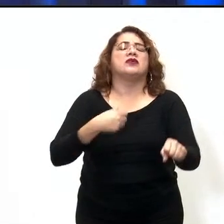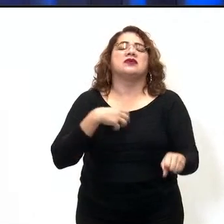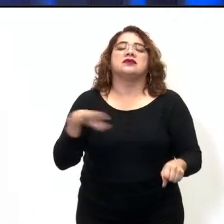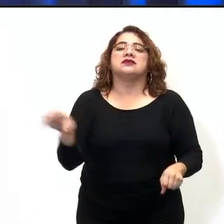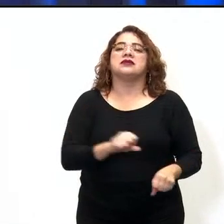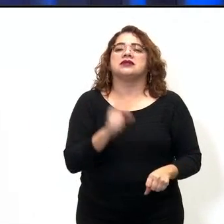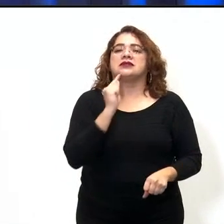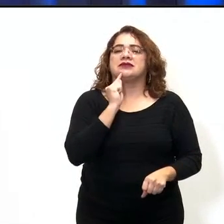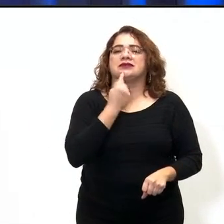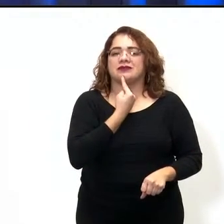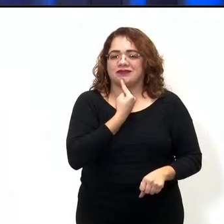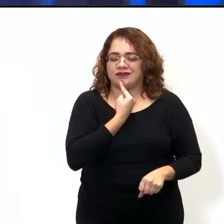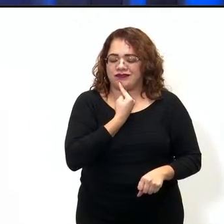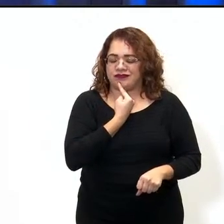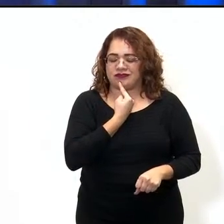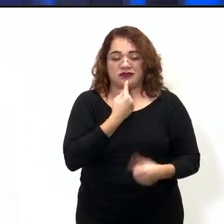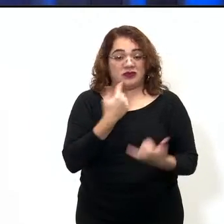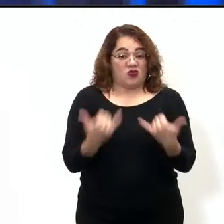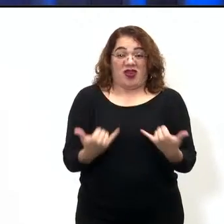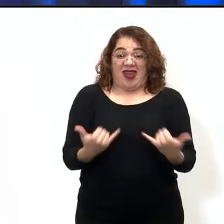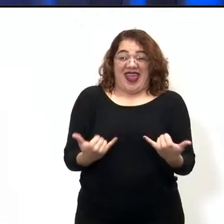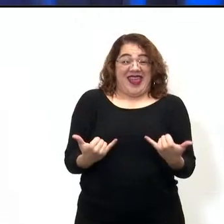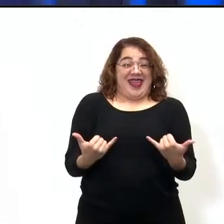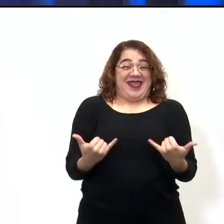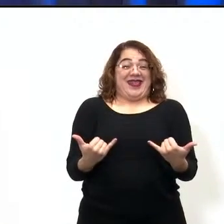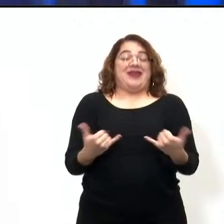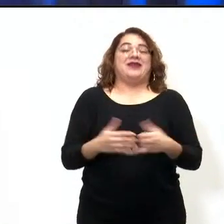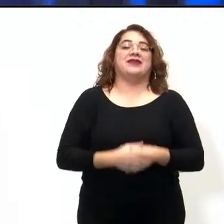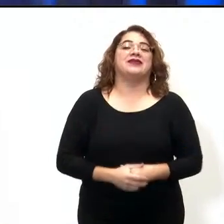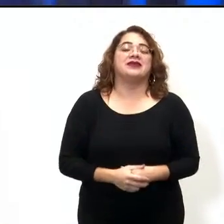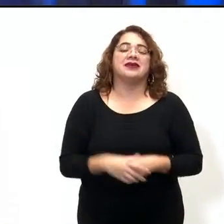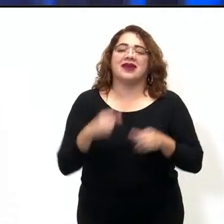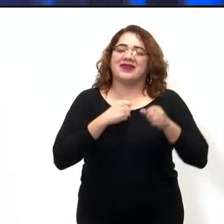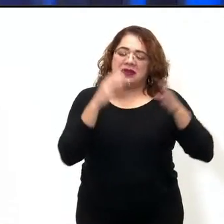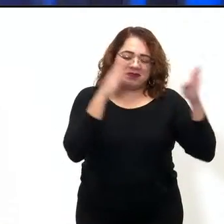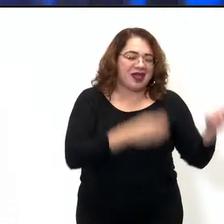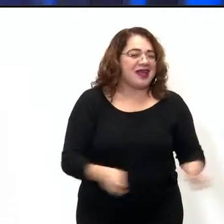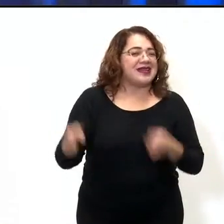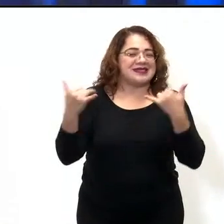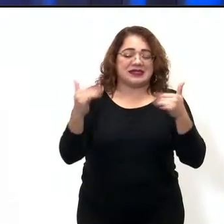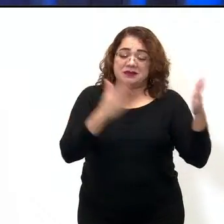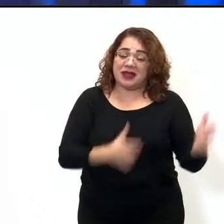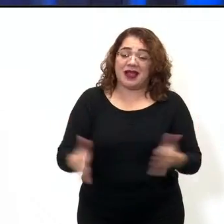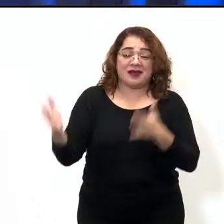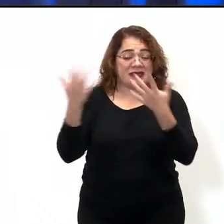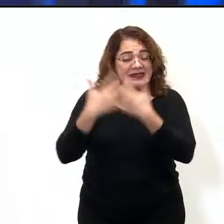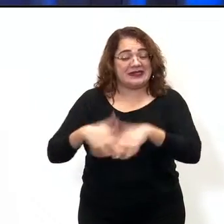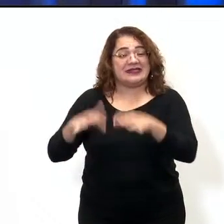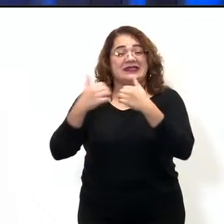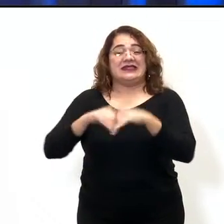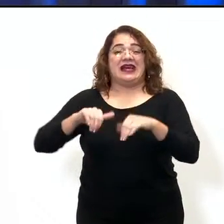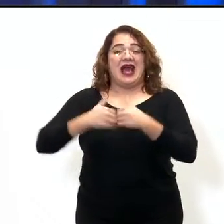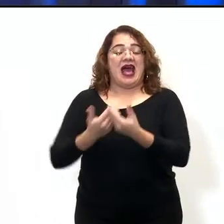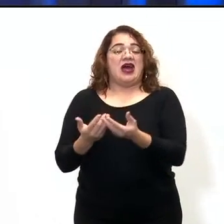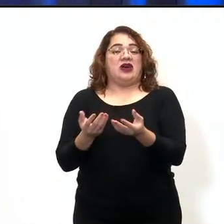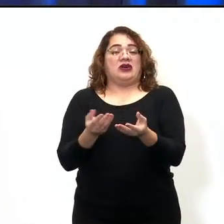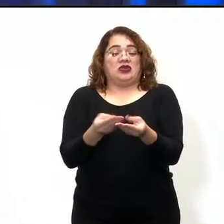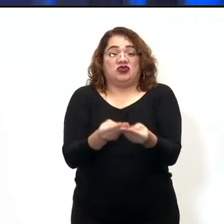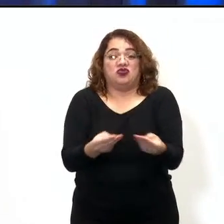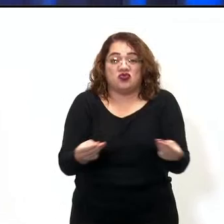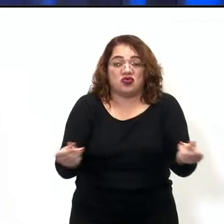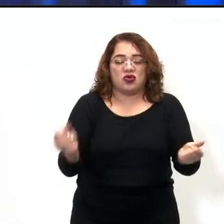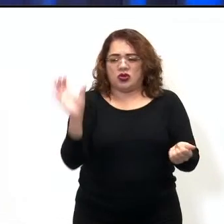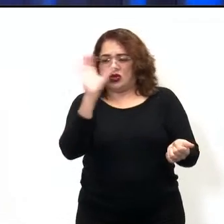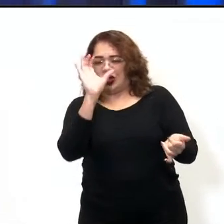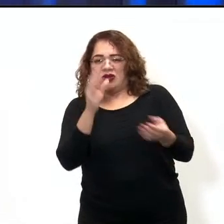crisis that's in front of us and plan for it every single day. Now, I want to note that